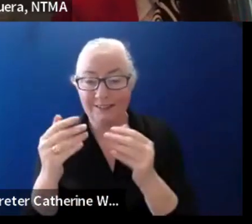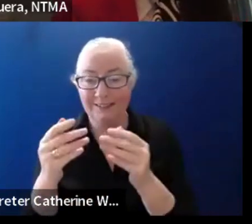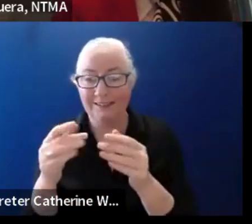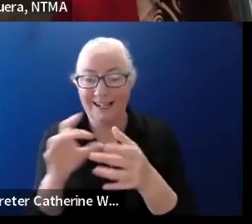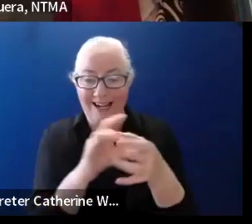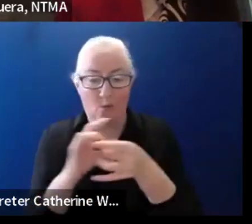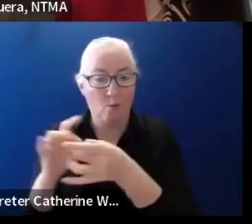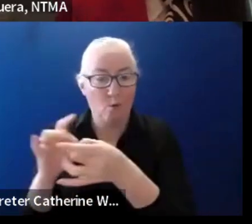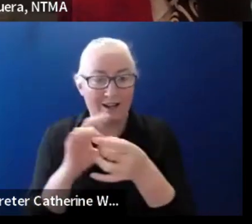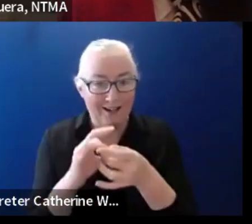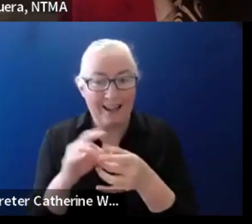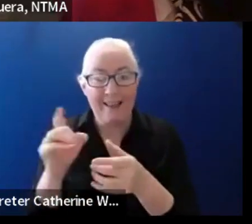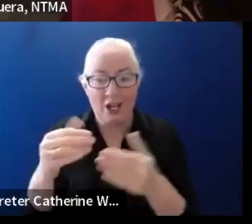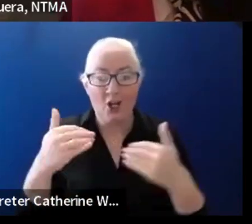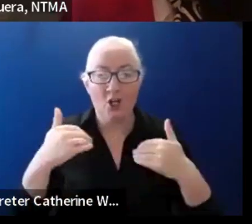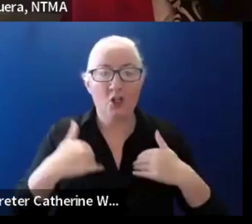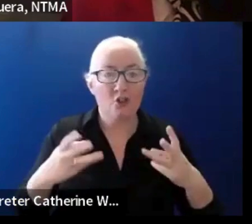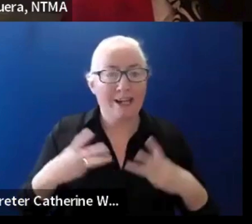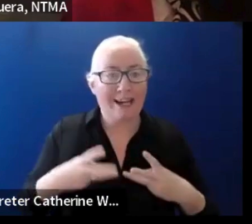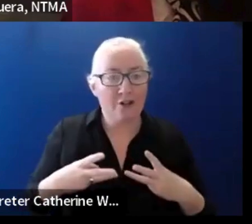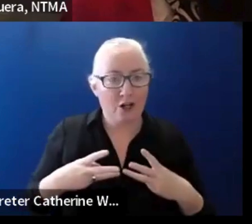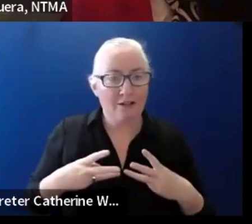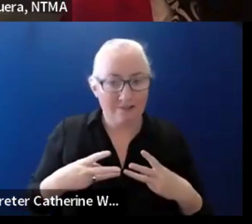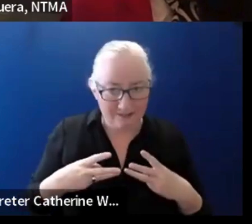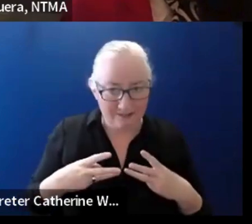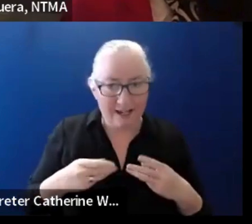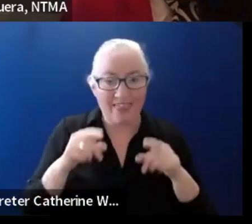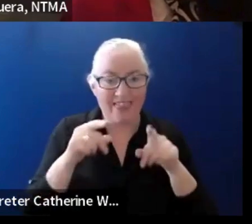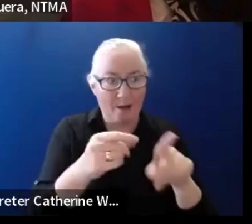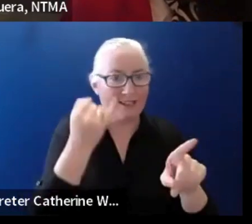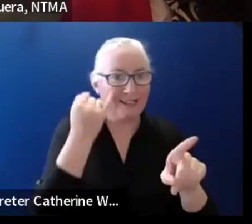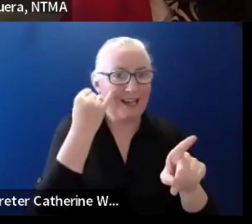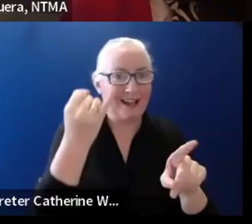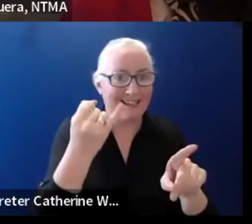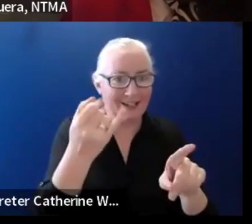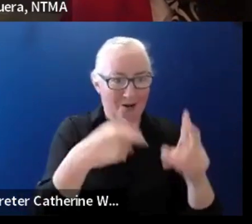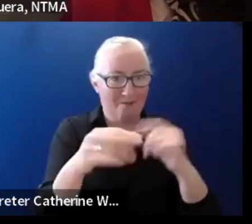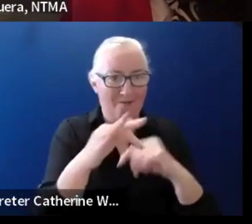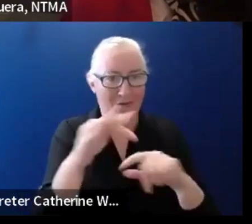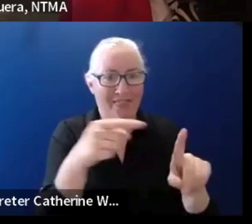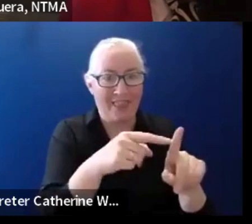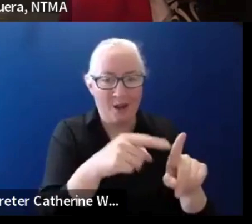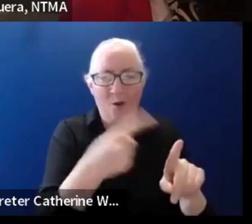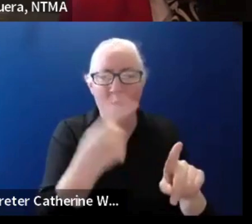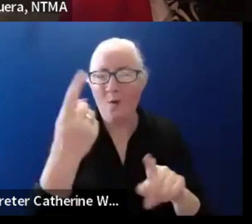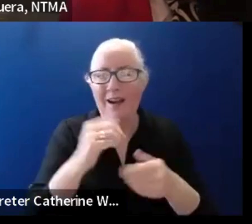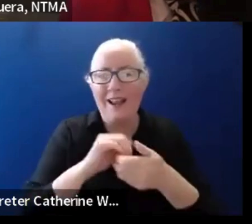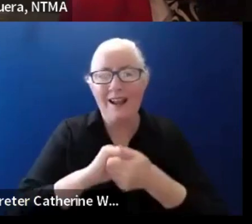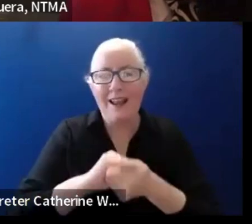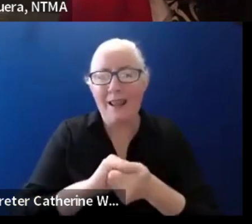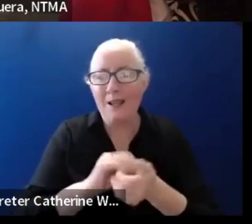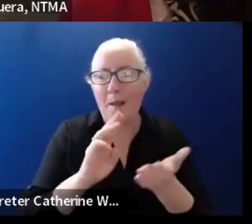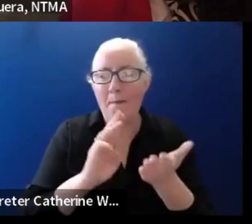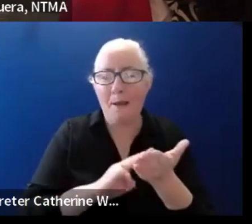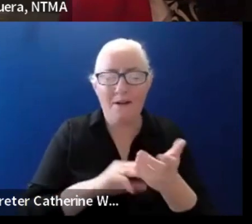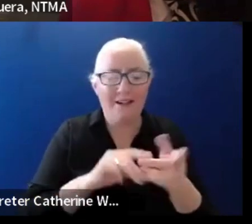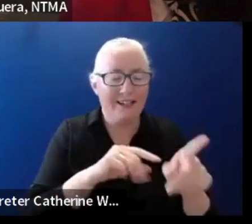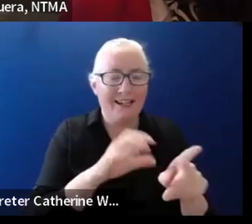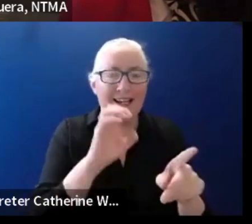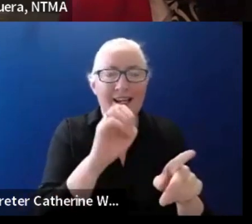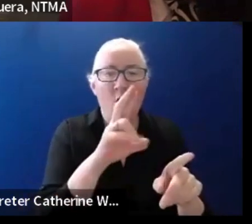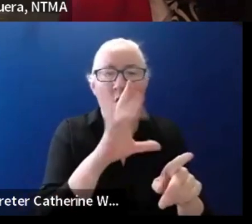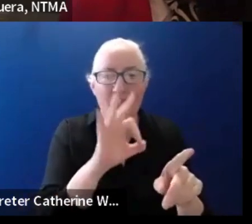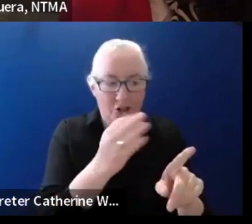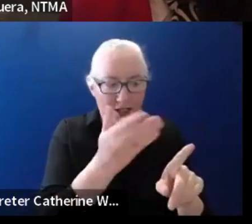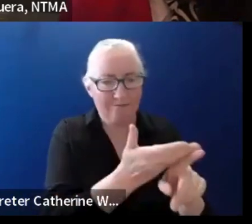resource groups is our gender ERG. And this is where the idea came from, Daragh. So a colleague, a member of this ERG, brought the